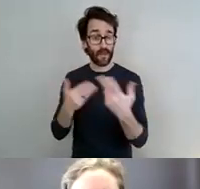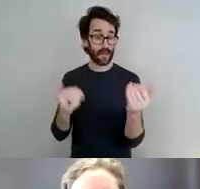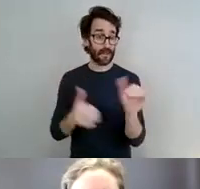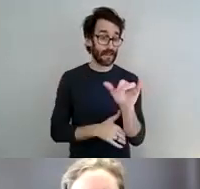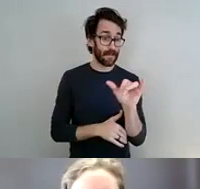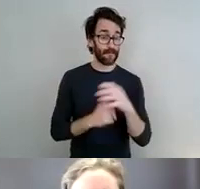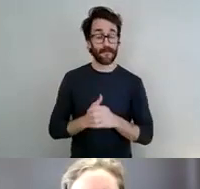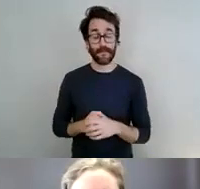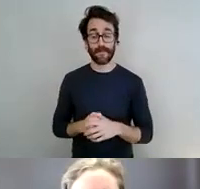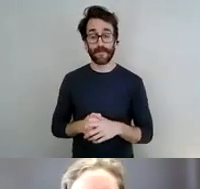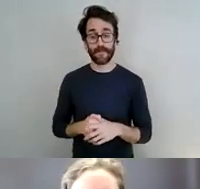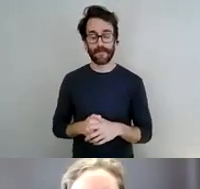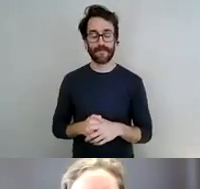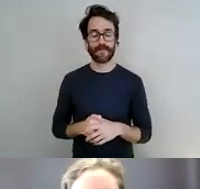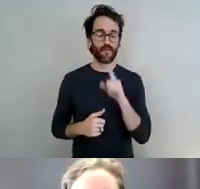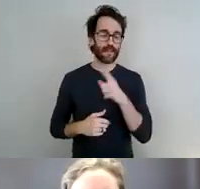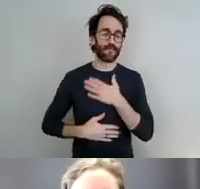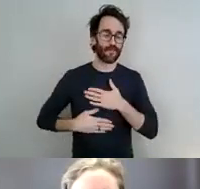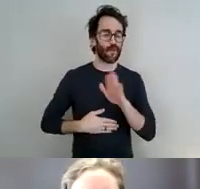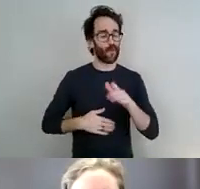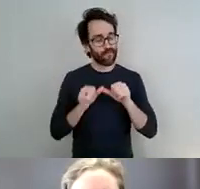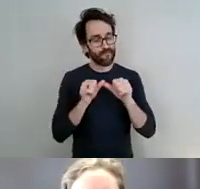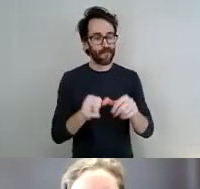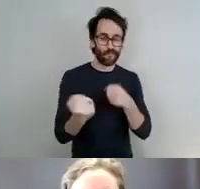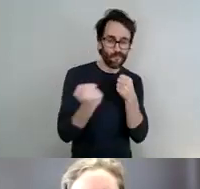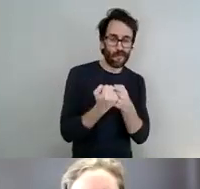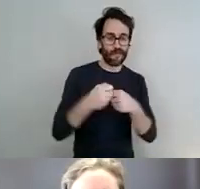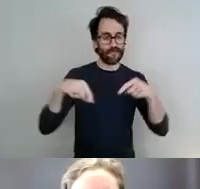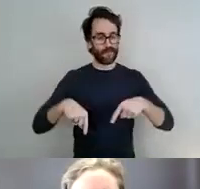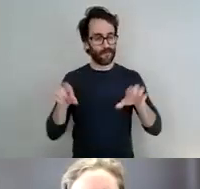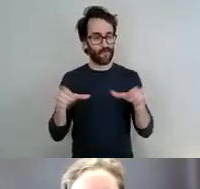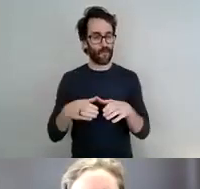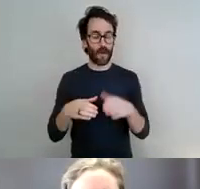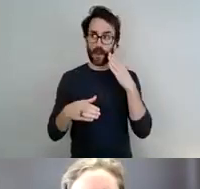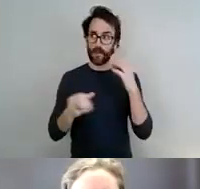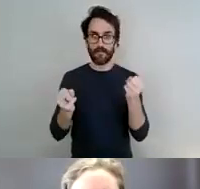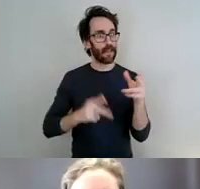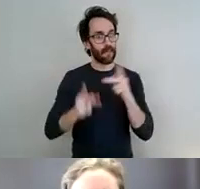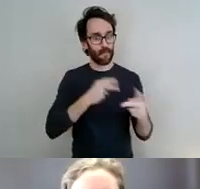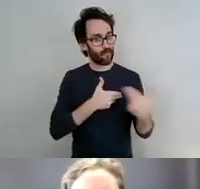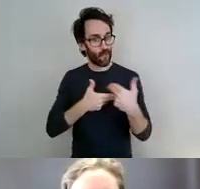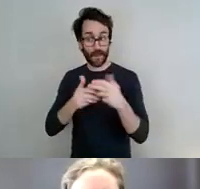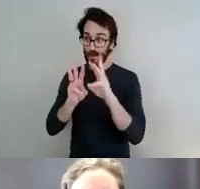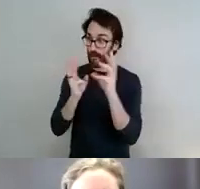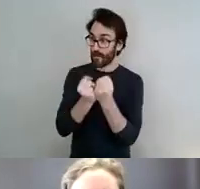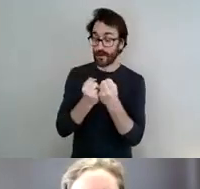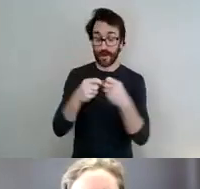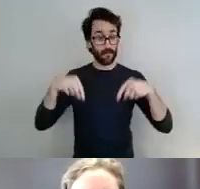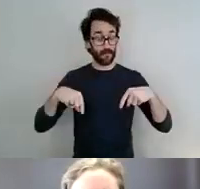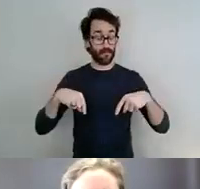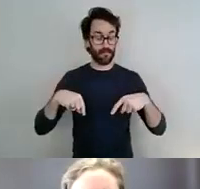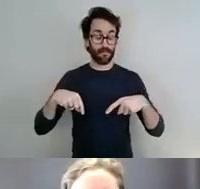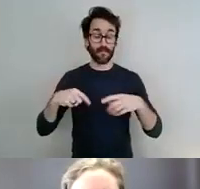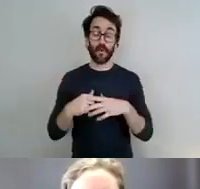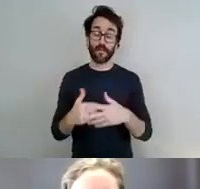I appreciate your ongoing support. I know we have many people who join our webinars. Again, this session will be posted